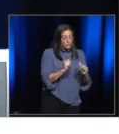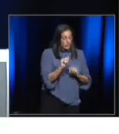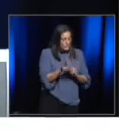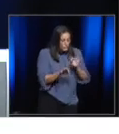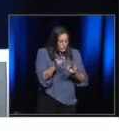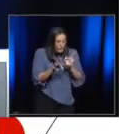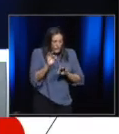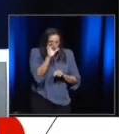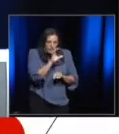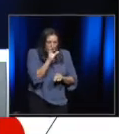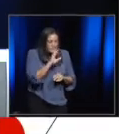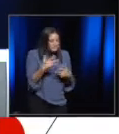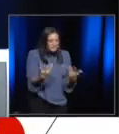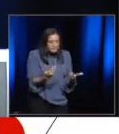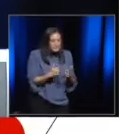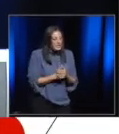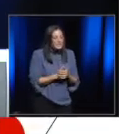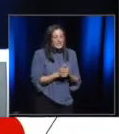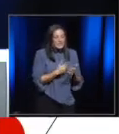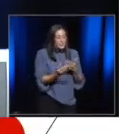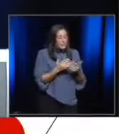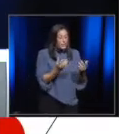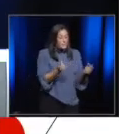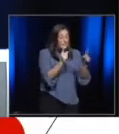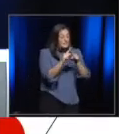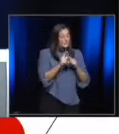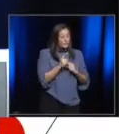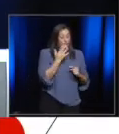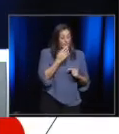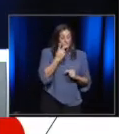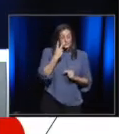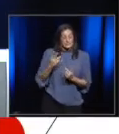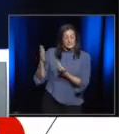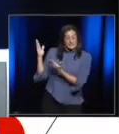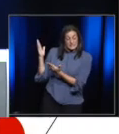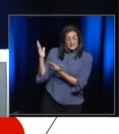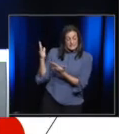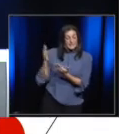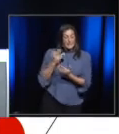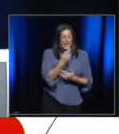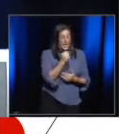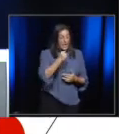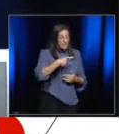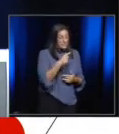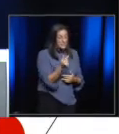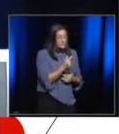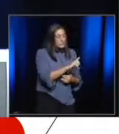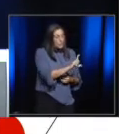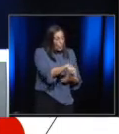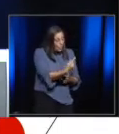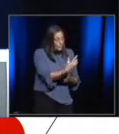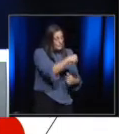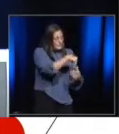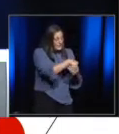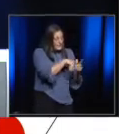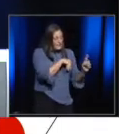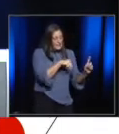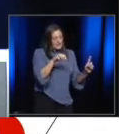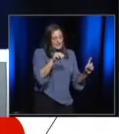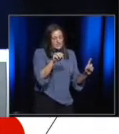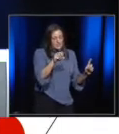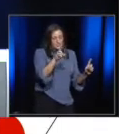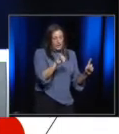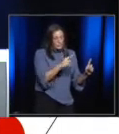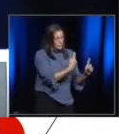elsewhere. Despite the many colours of the rainbow around the South Island, haplotype G remains solely with Māui